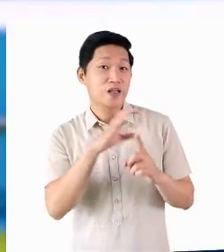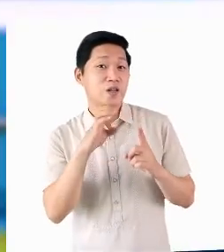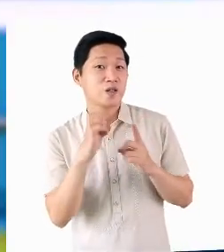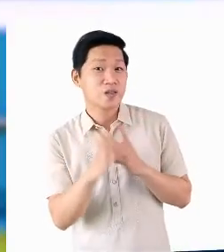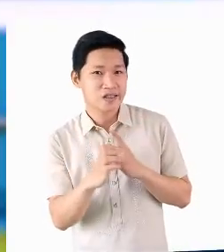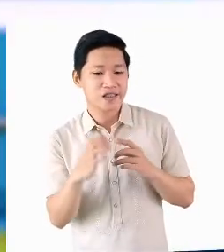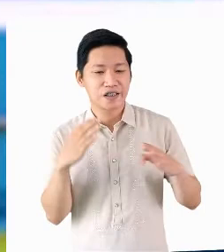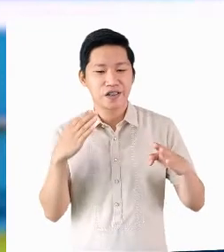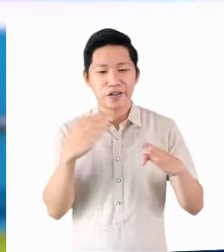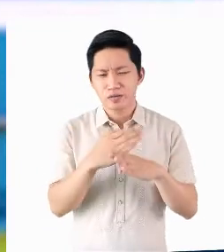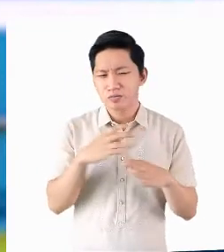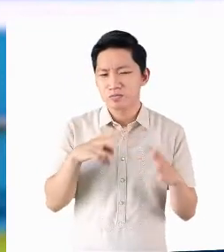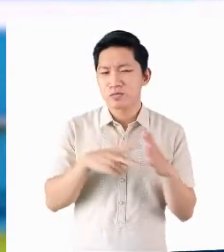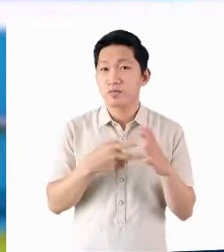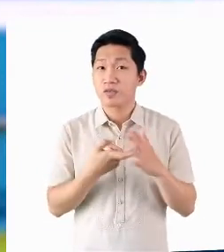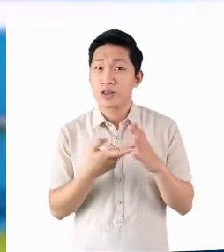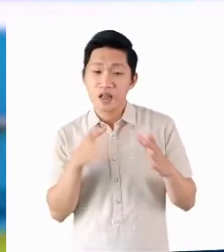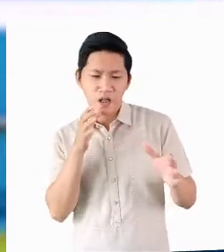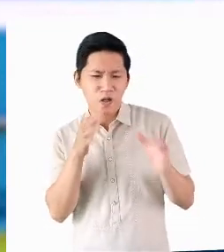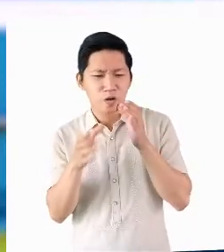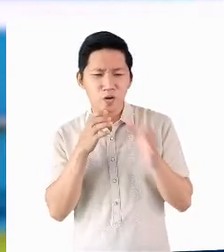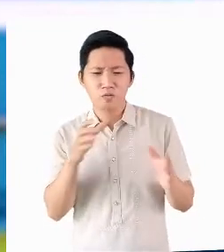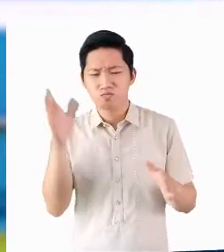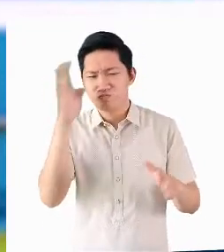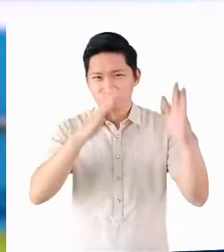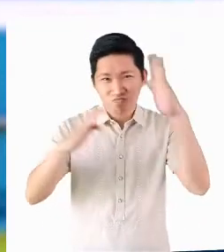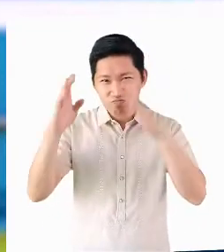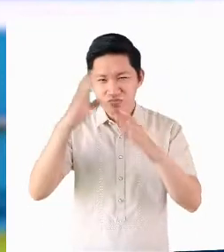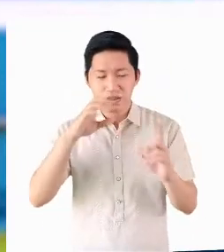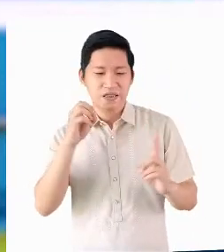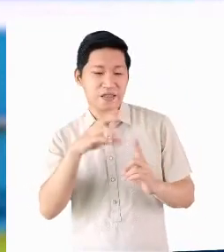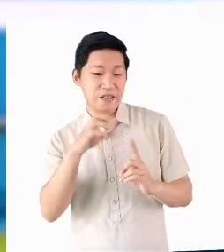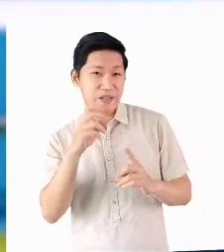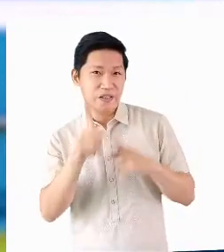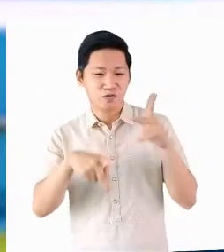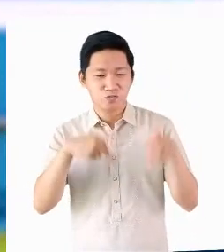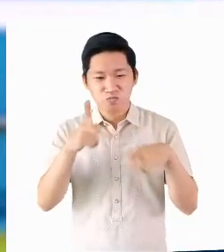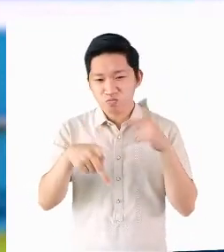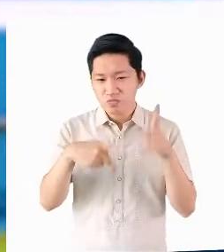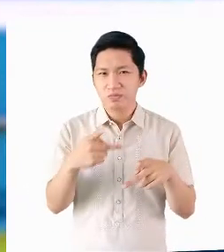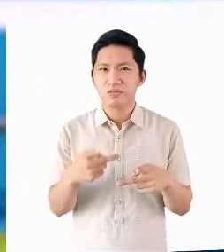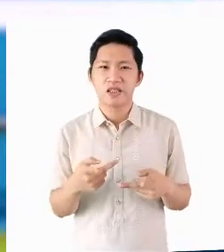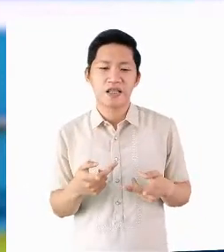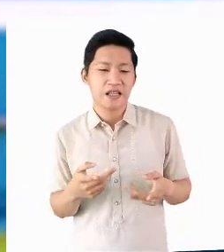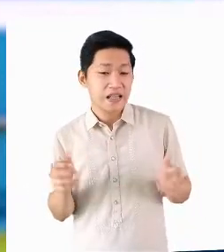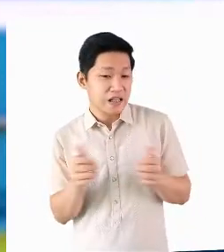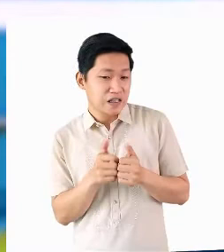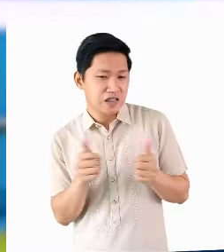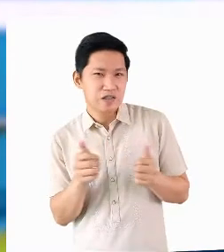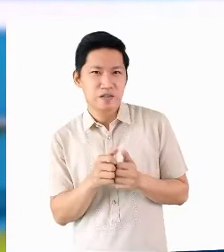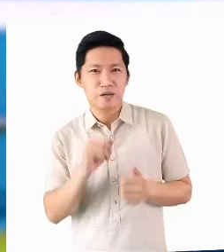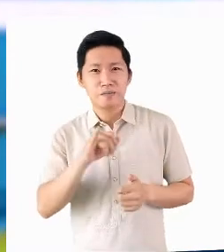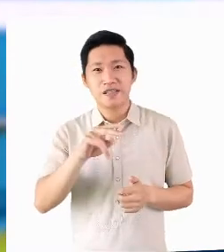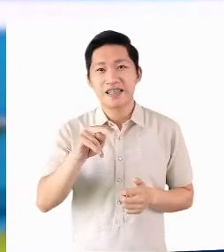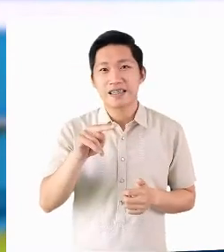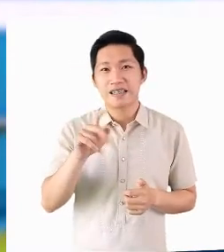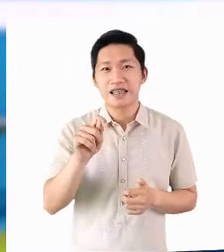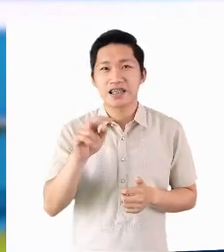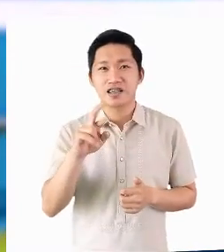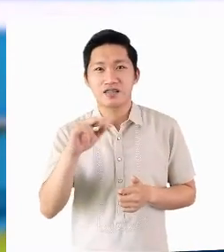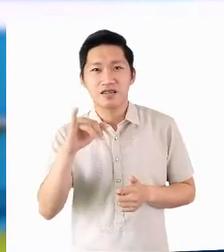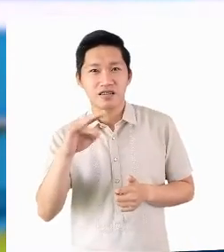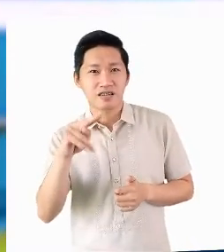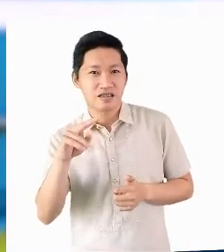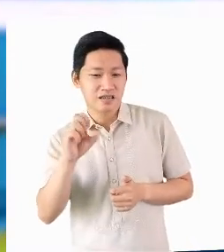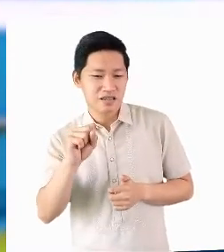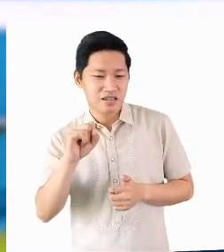Cultural barriers pertain to communication problems encountered by people regarding their intrinsic values,